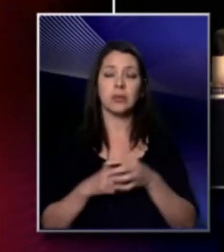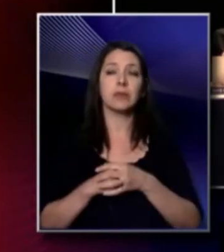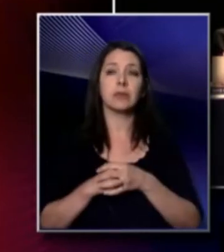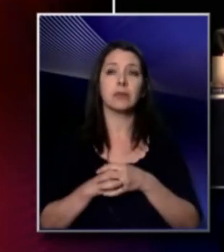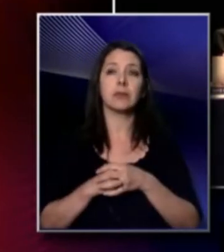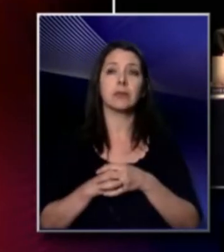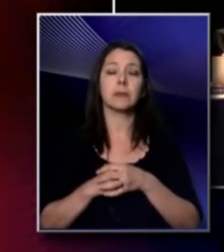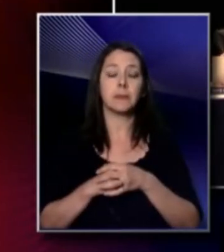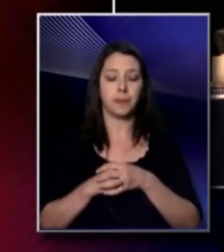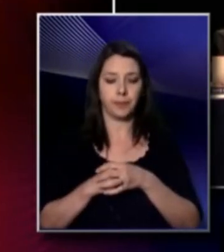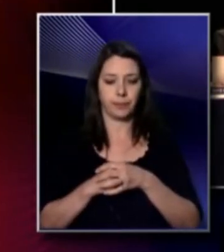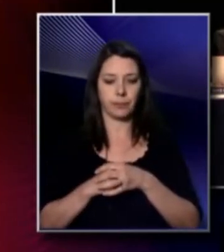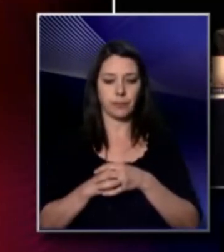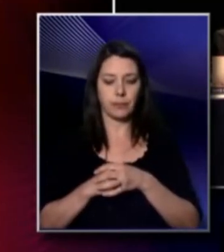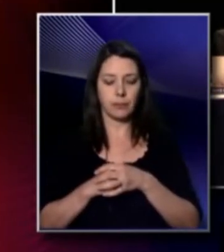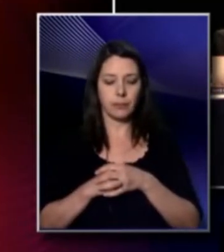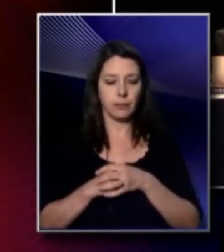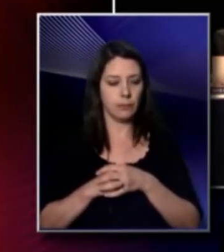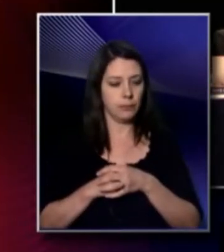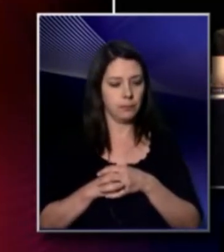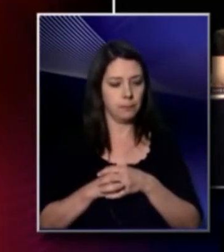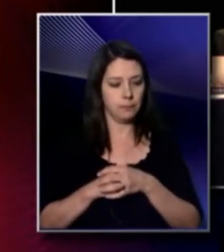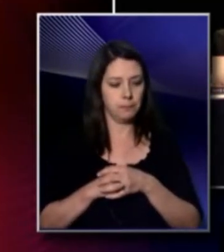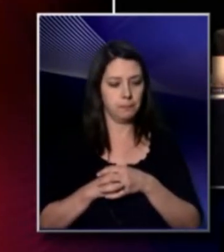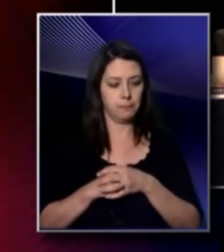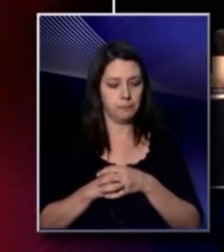Okay. Aye.